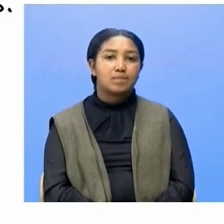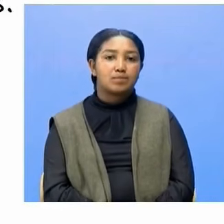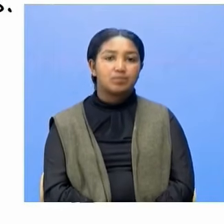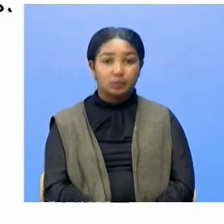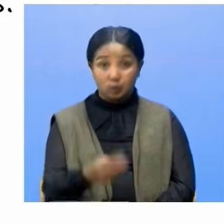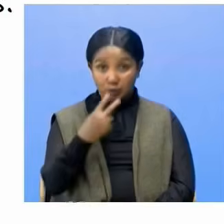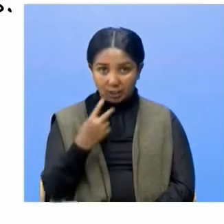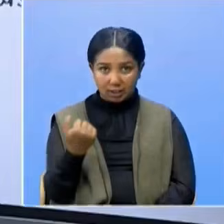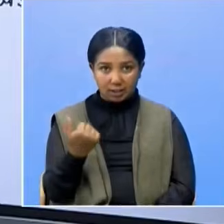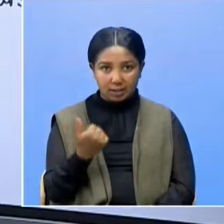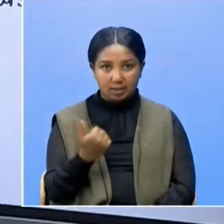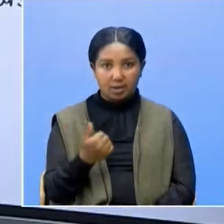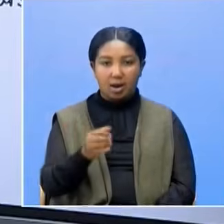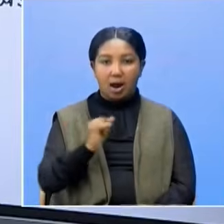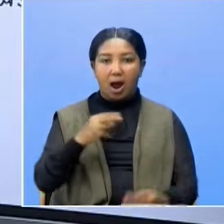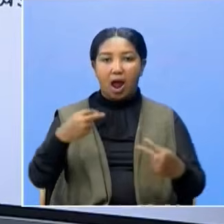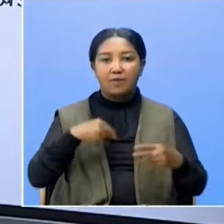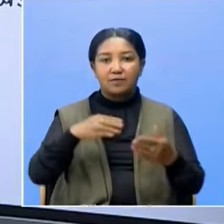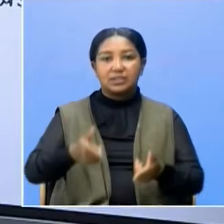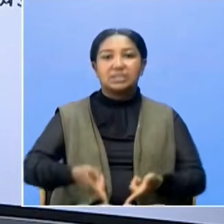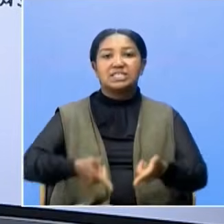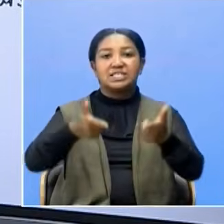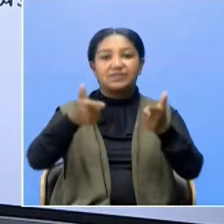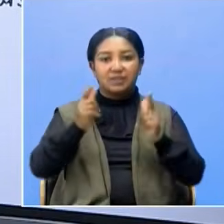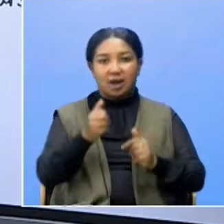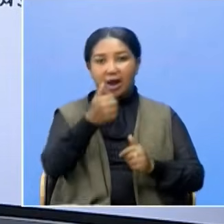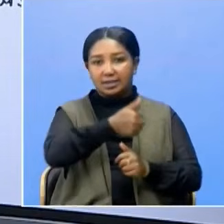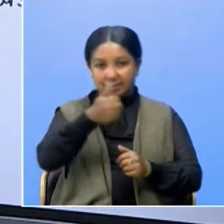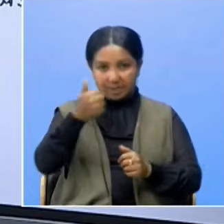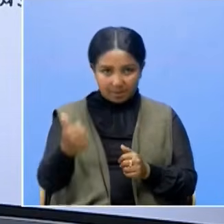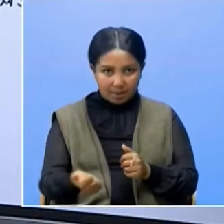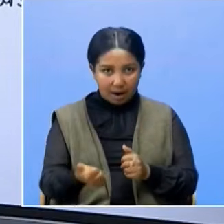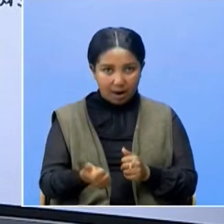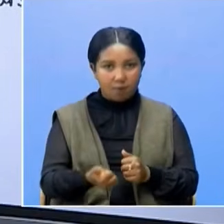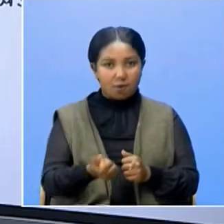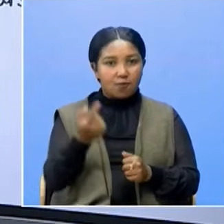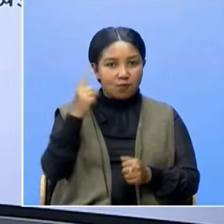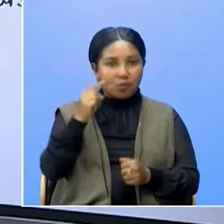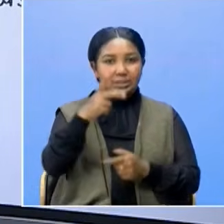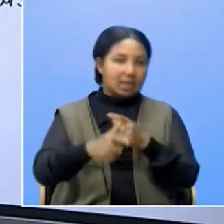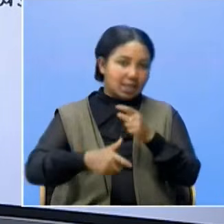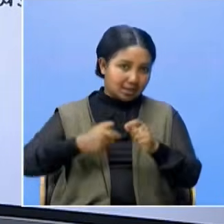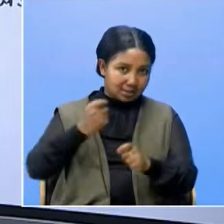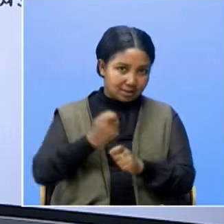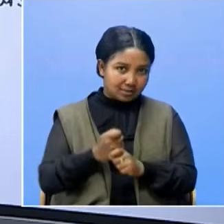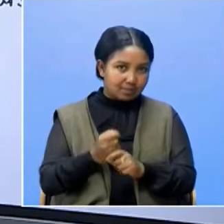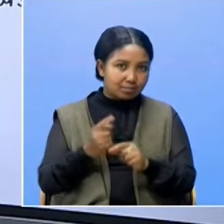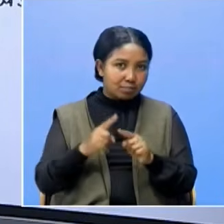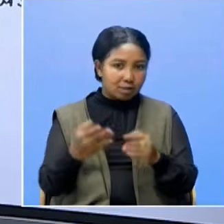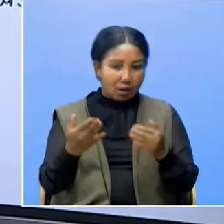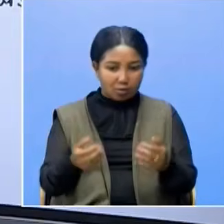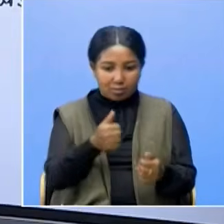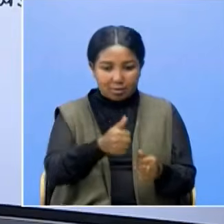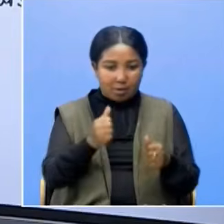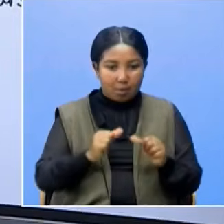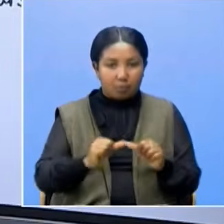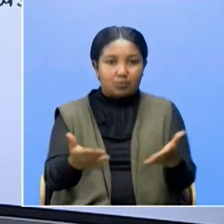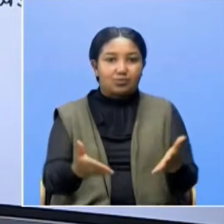You see? I have lived in Addis Ababa for 3 years. But still I am in Addis